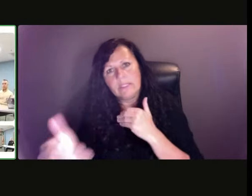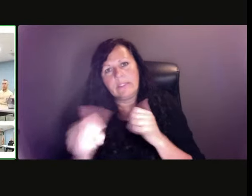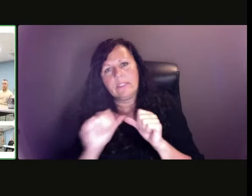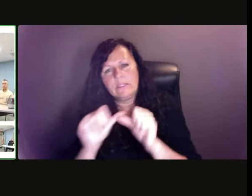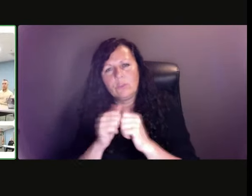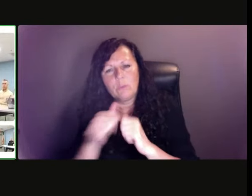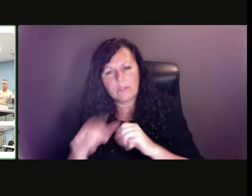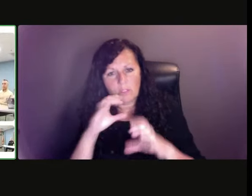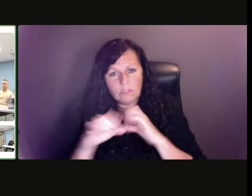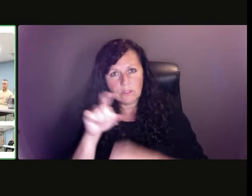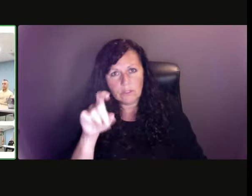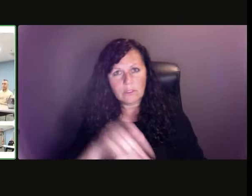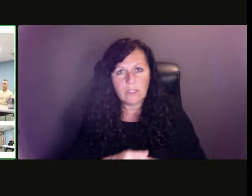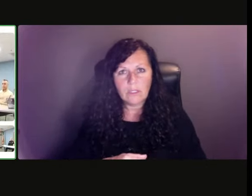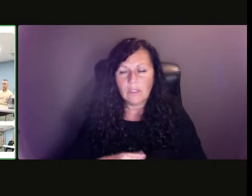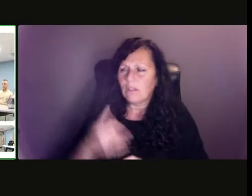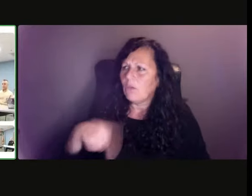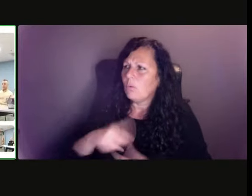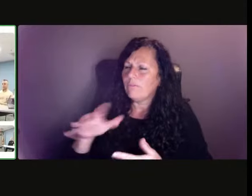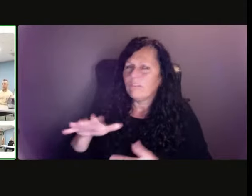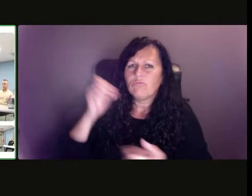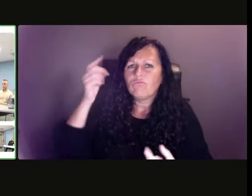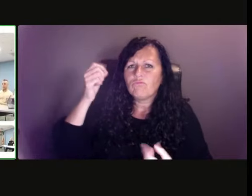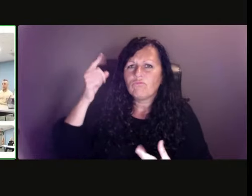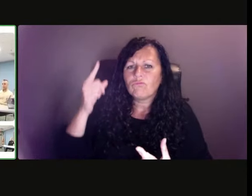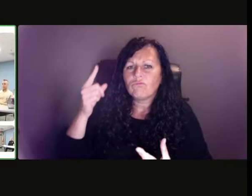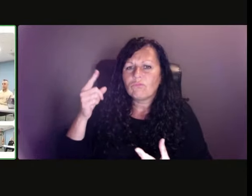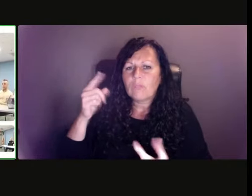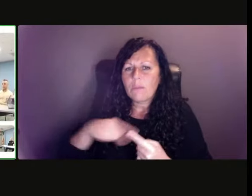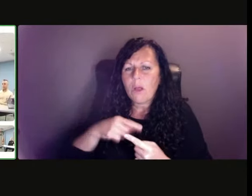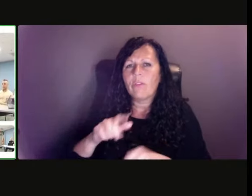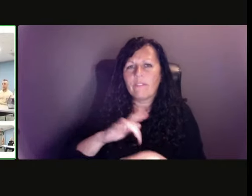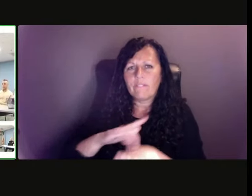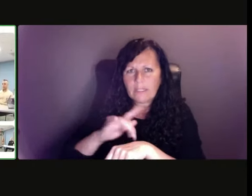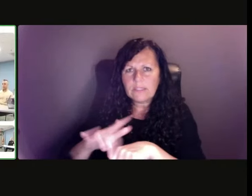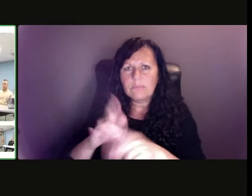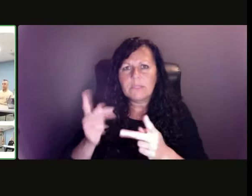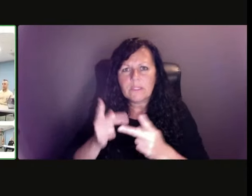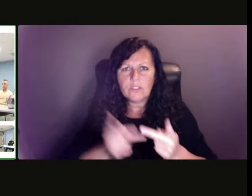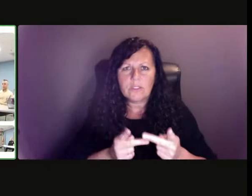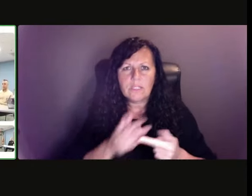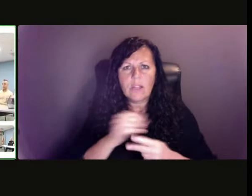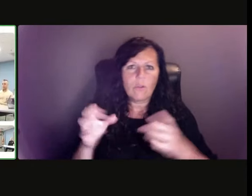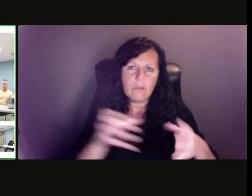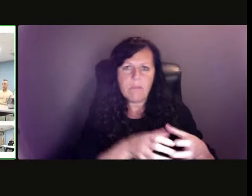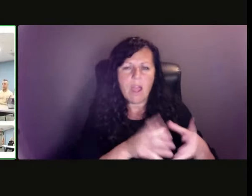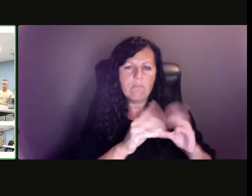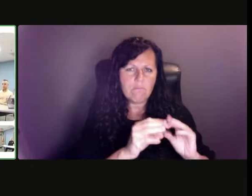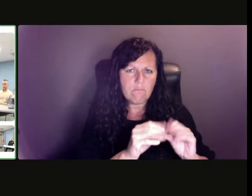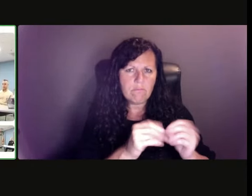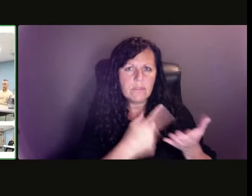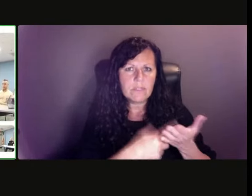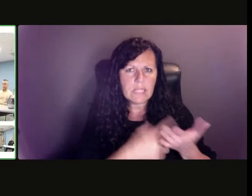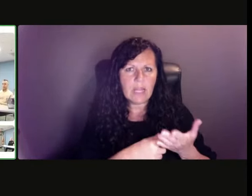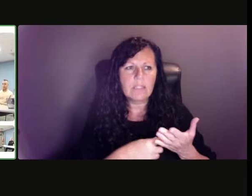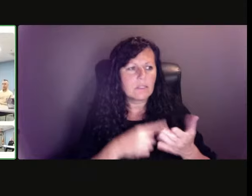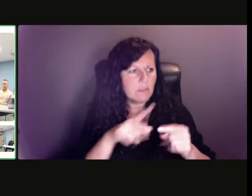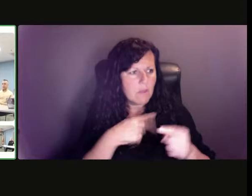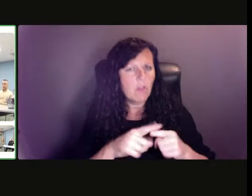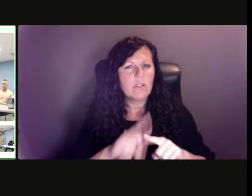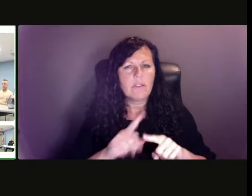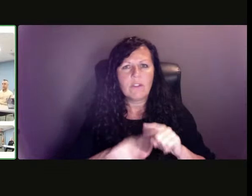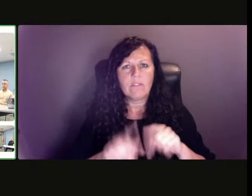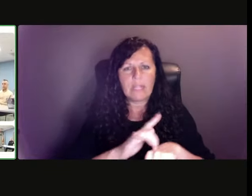We heard loud and clear about in regards to vacancies and coming back with an assessment of the vacancies. Also